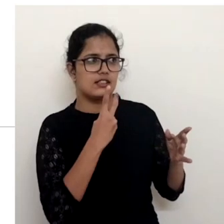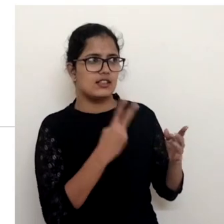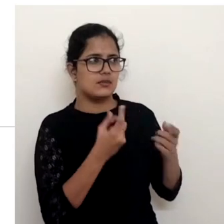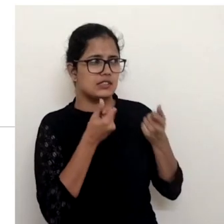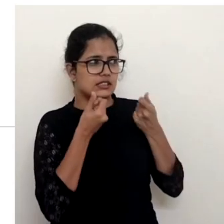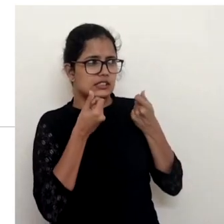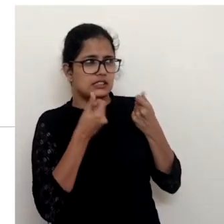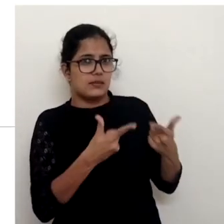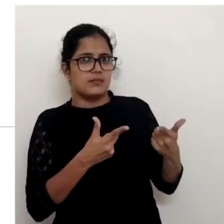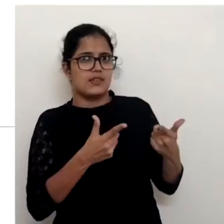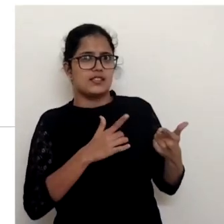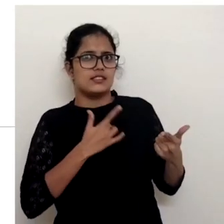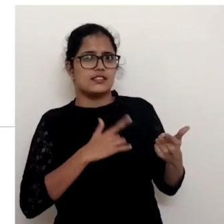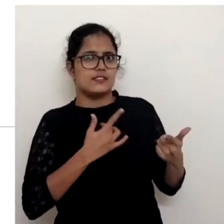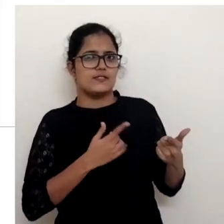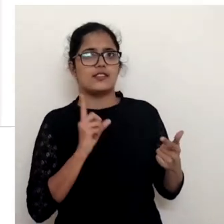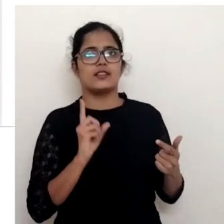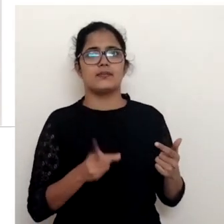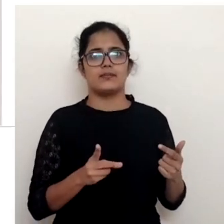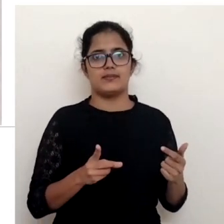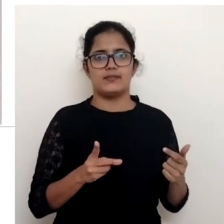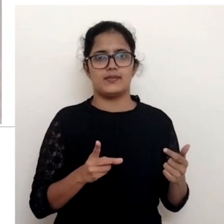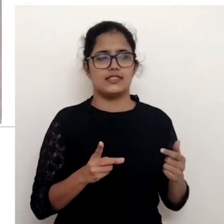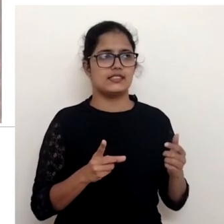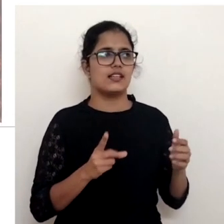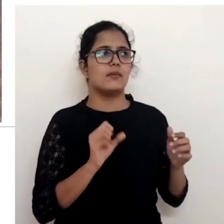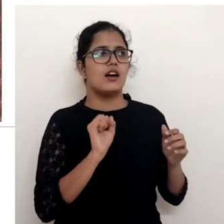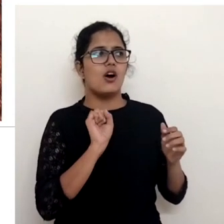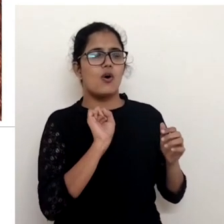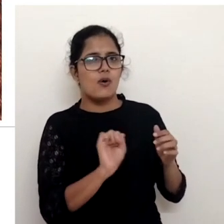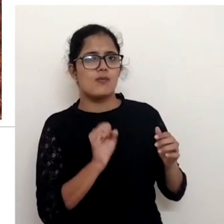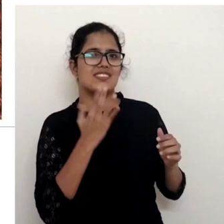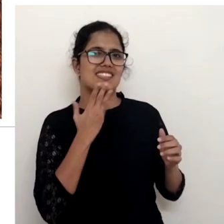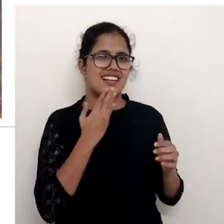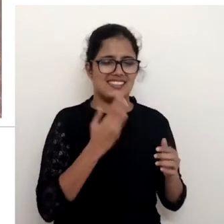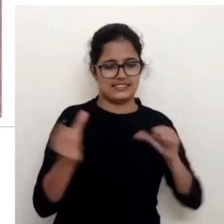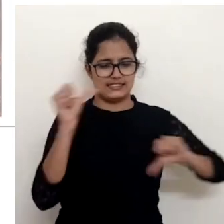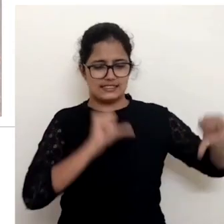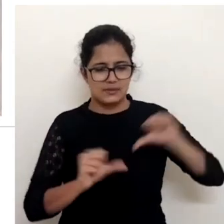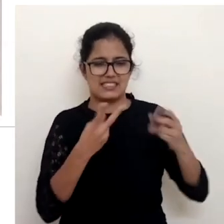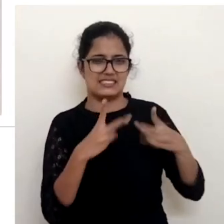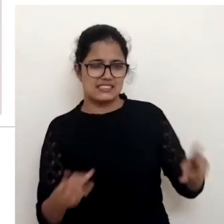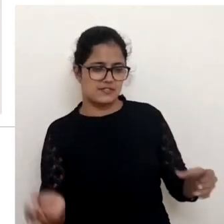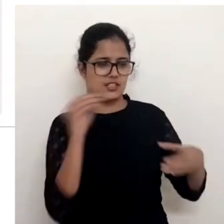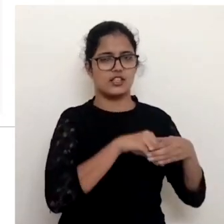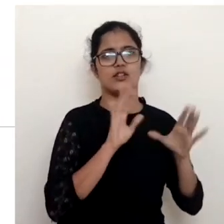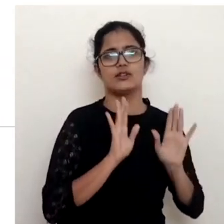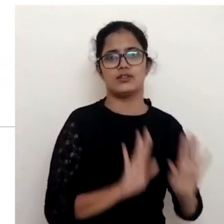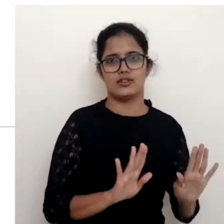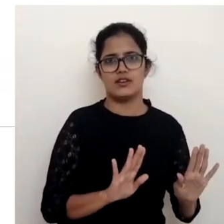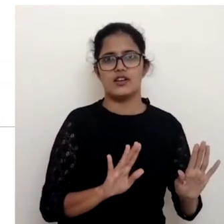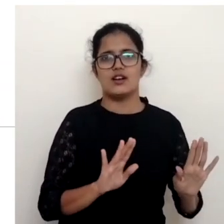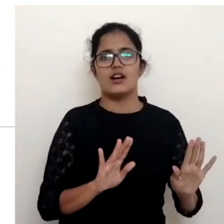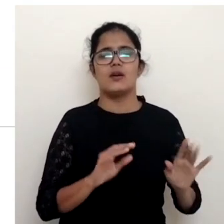to be chromatically very exuberant. The chemical dyes added that other